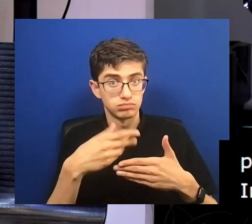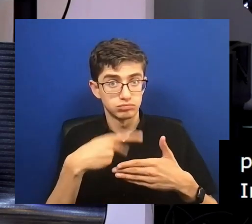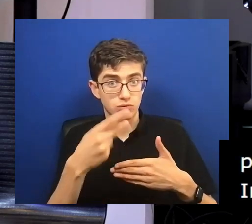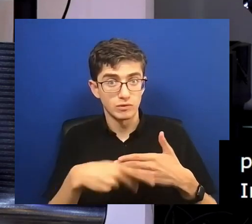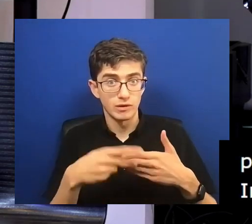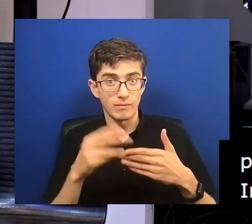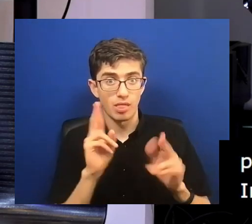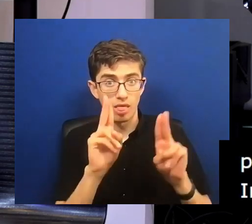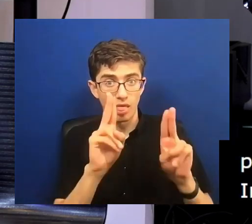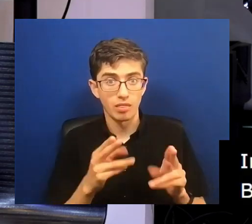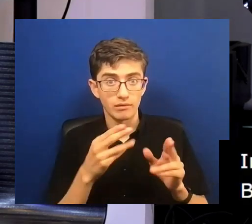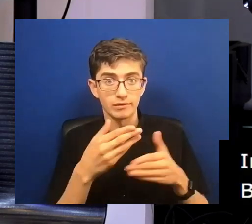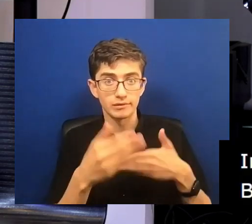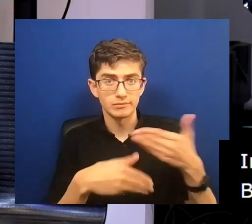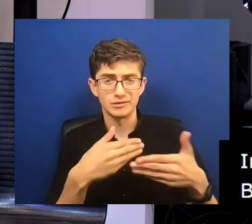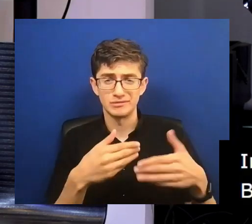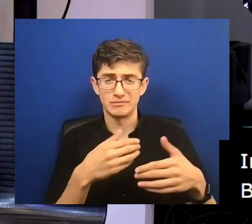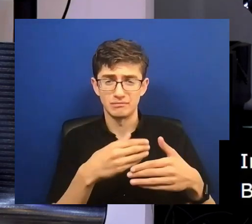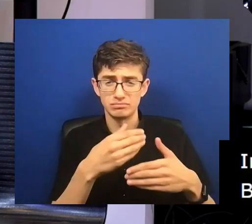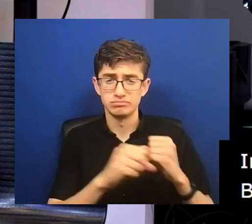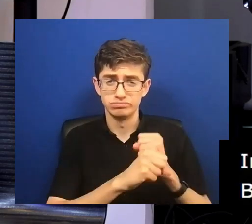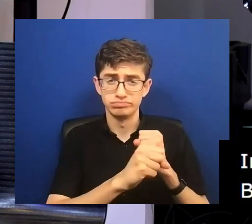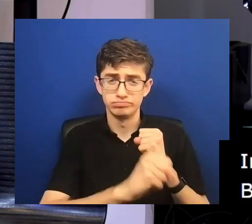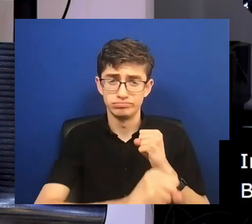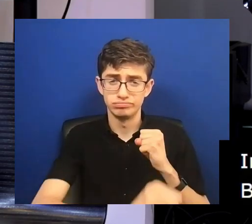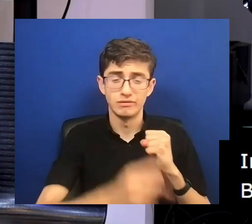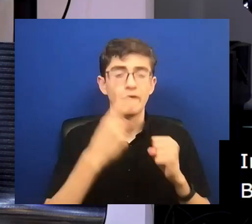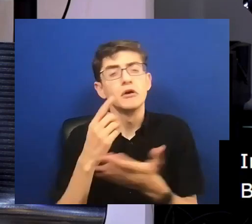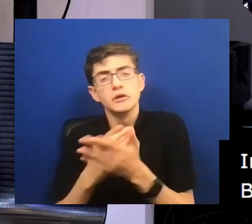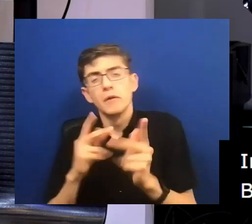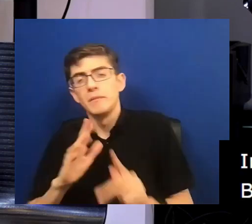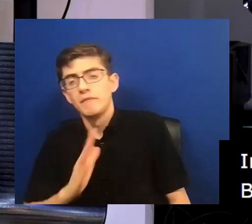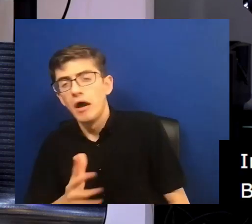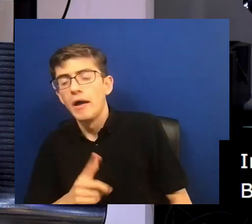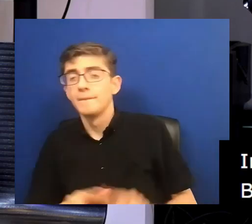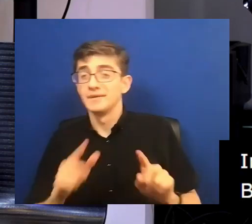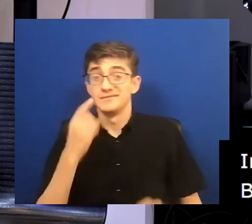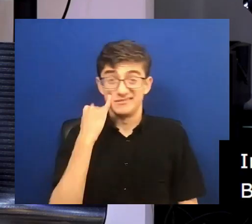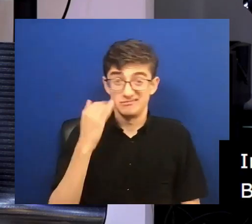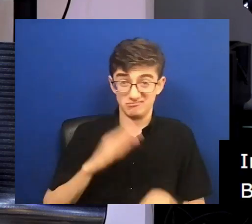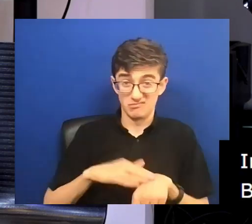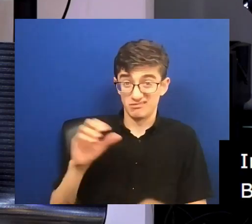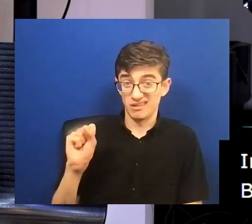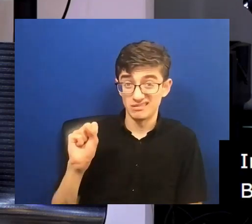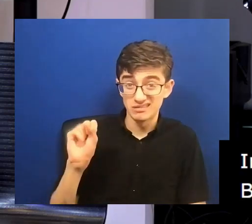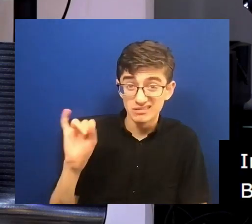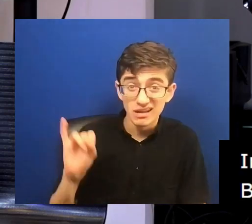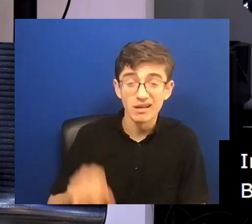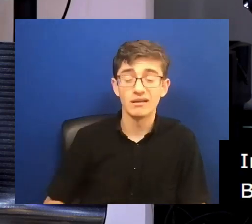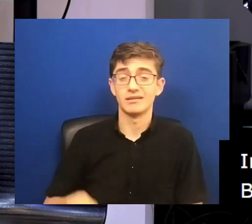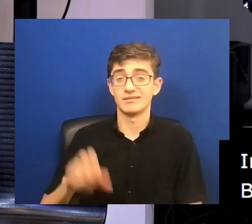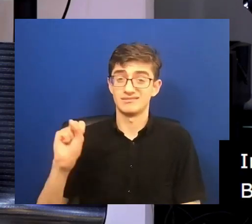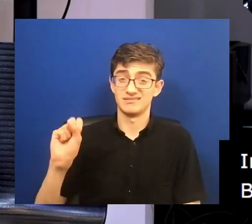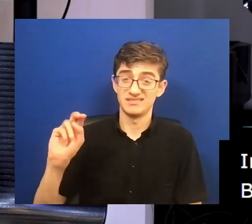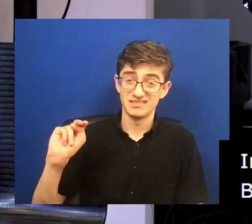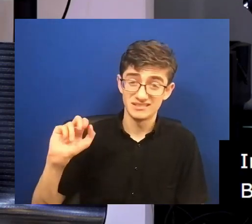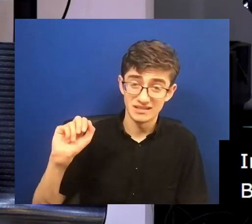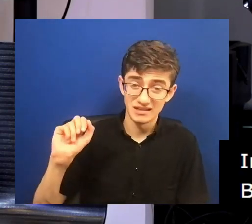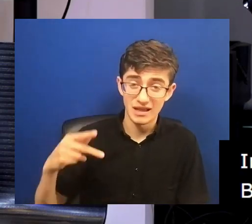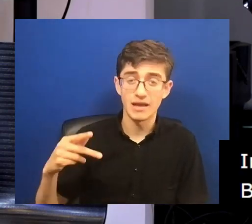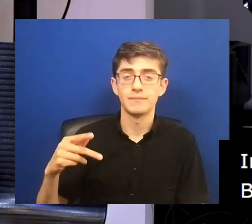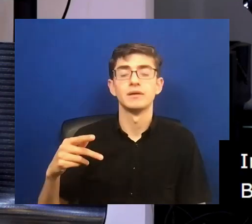people, it's fine. If you're on SSI or if you're on SNAP, in many cases, the system will